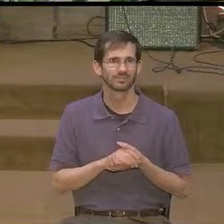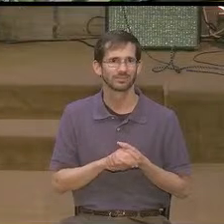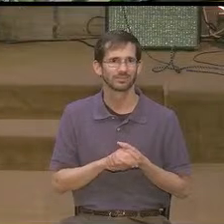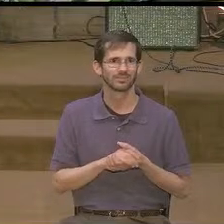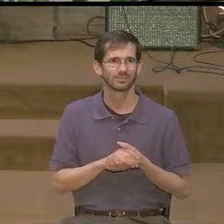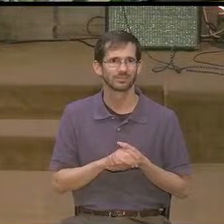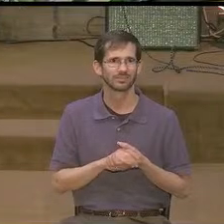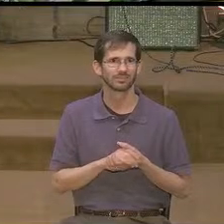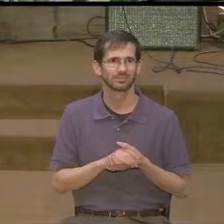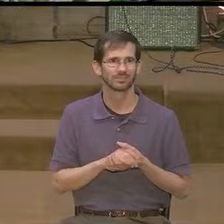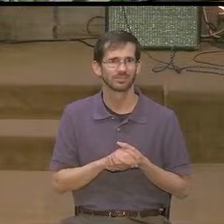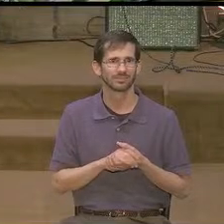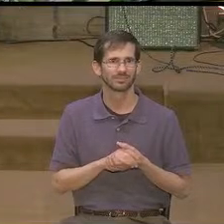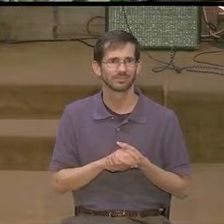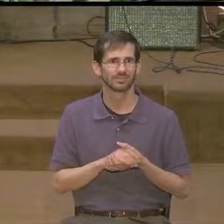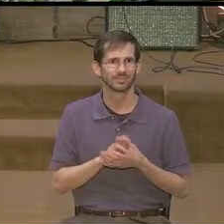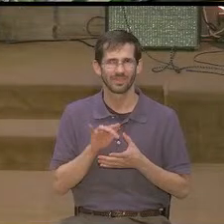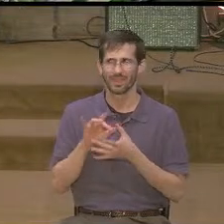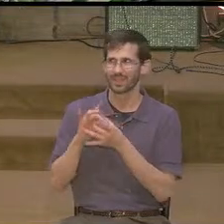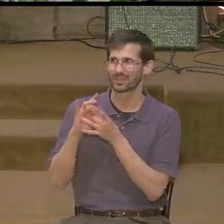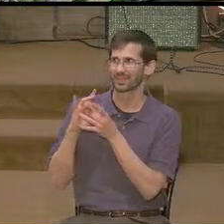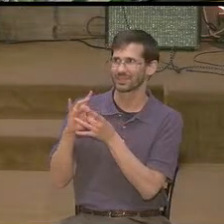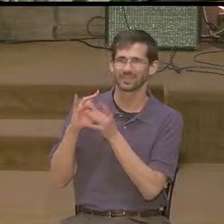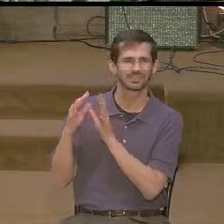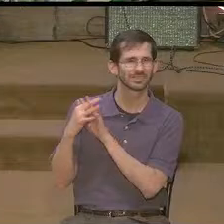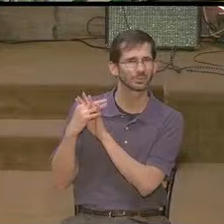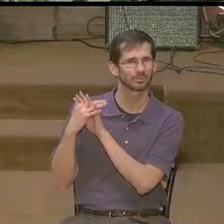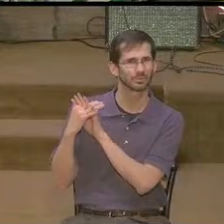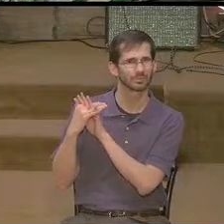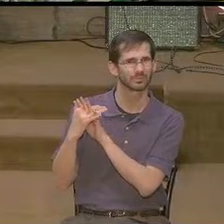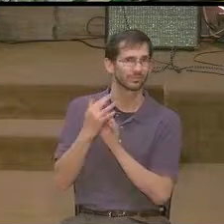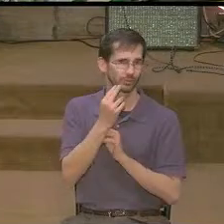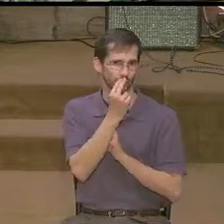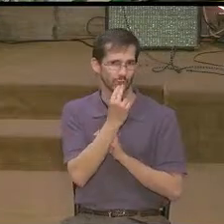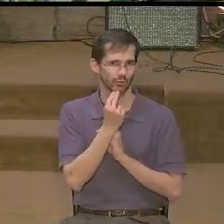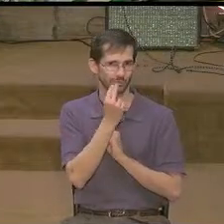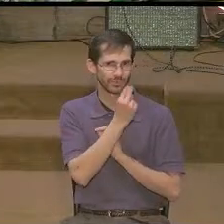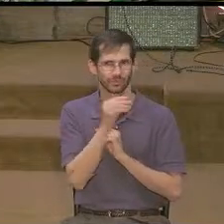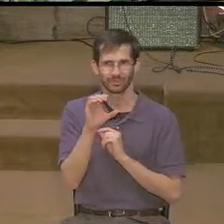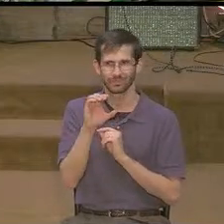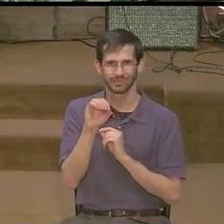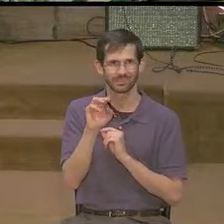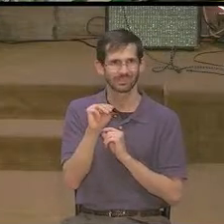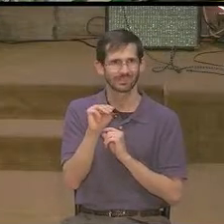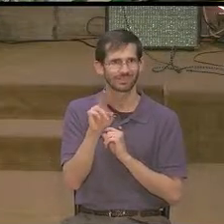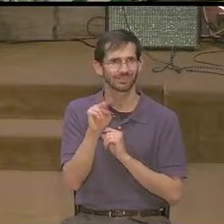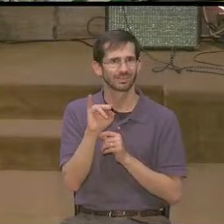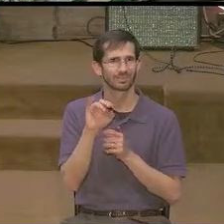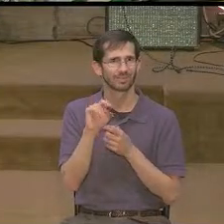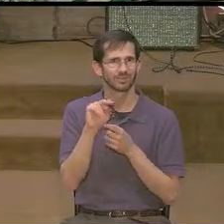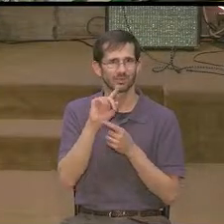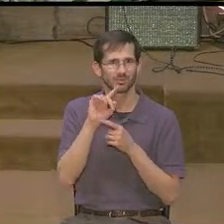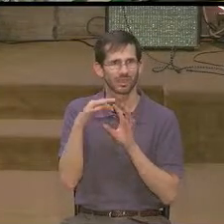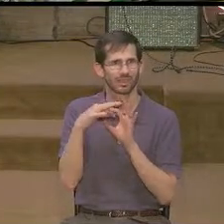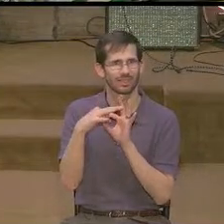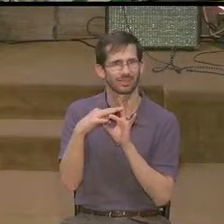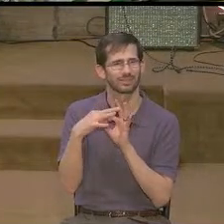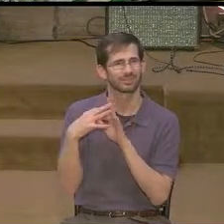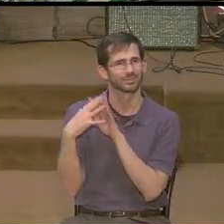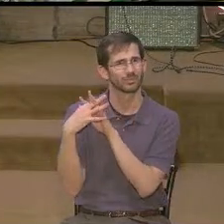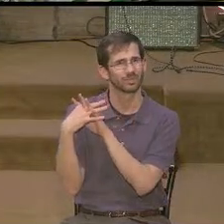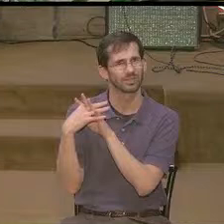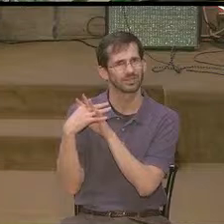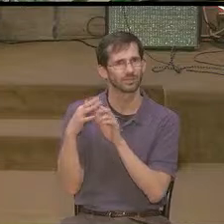Because it's that connection in communion that really just kind of links us. There's a oneness and a unity